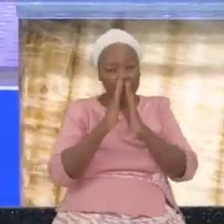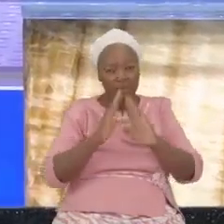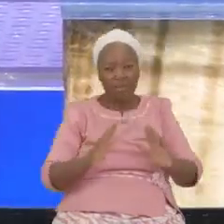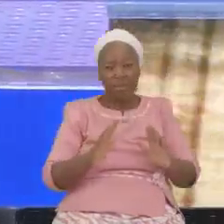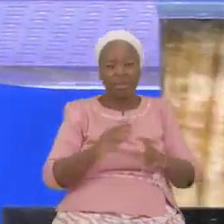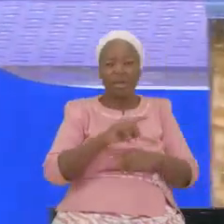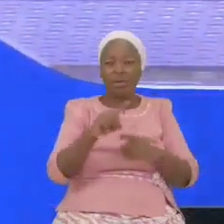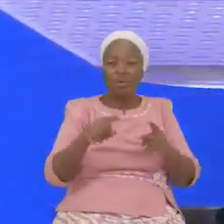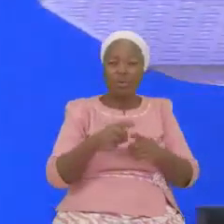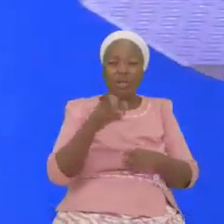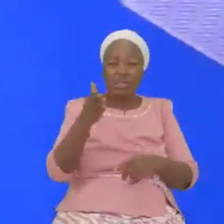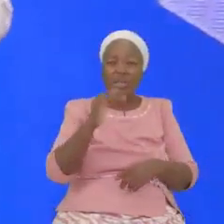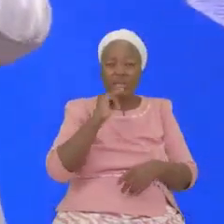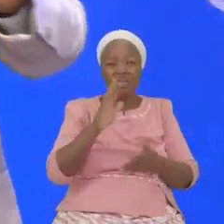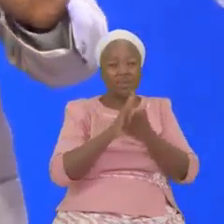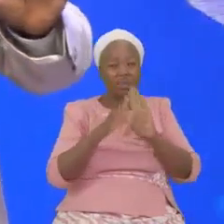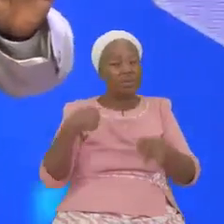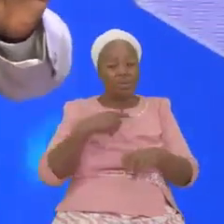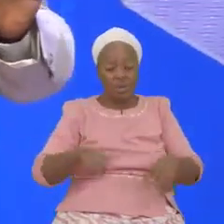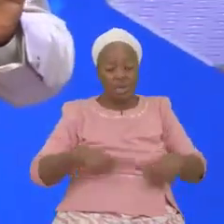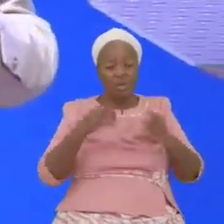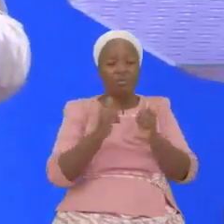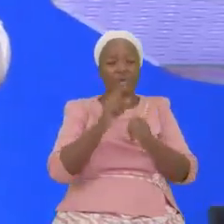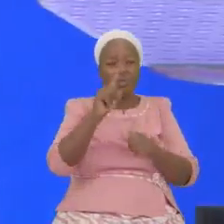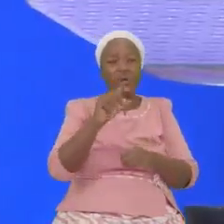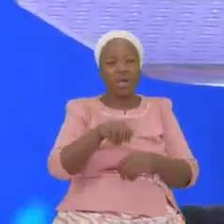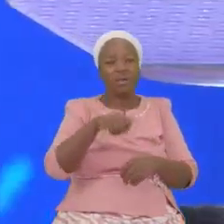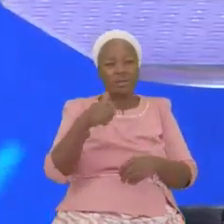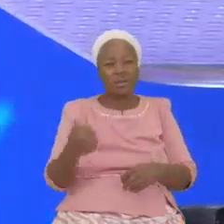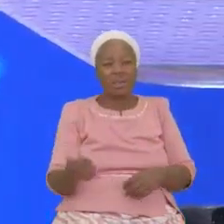When there is peace, we live with one another.